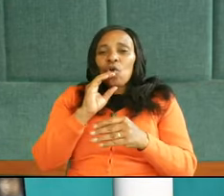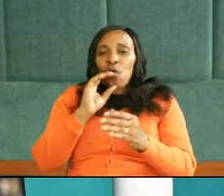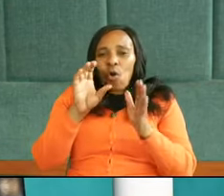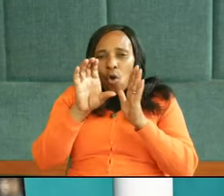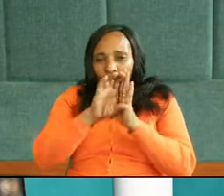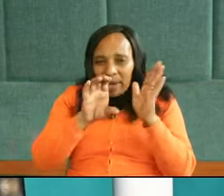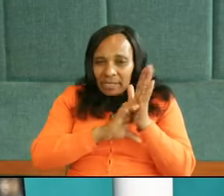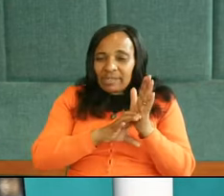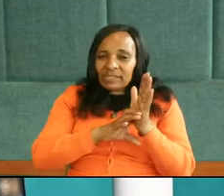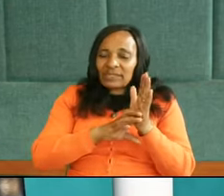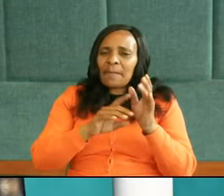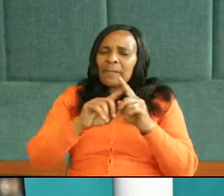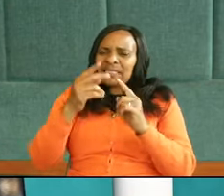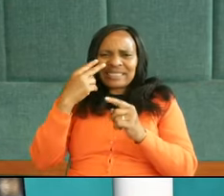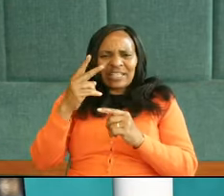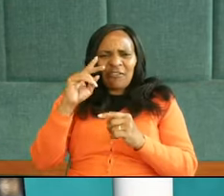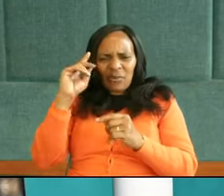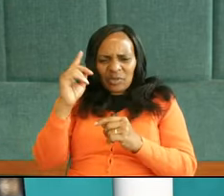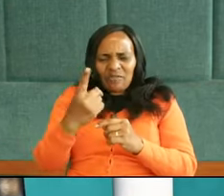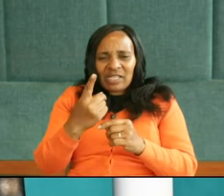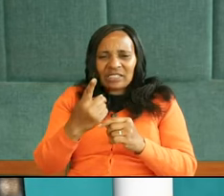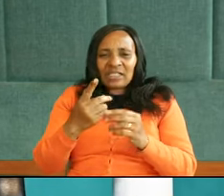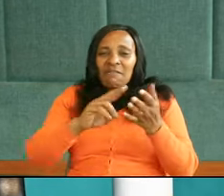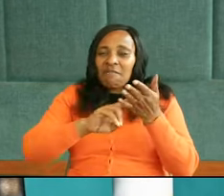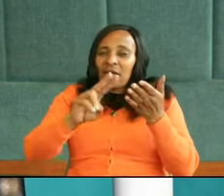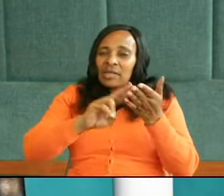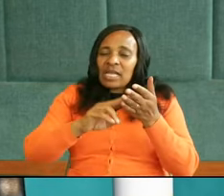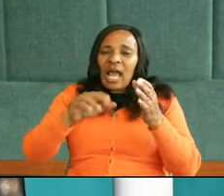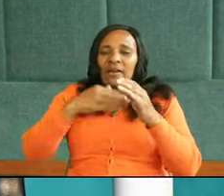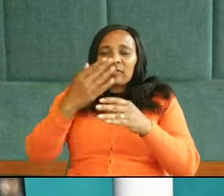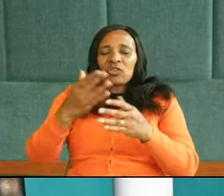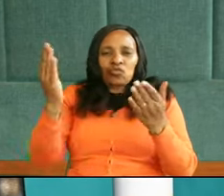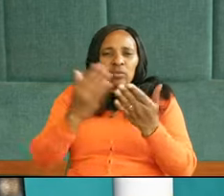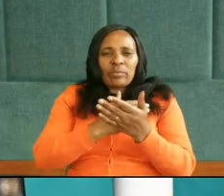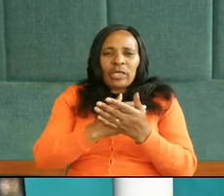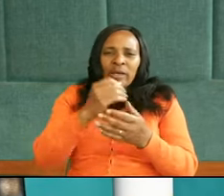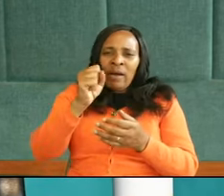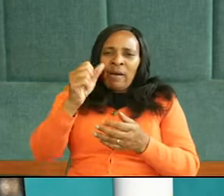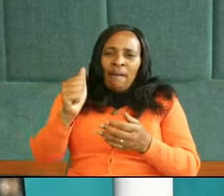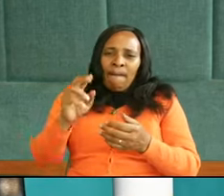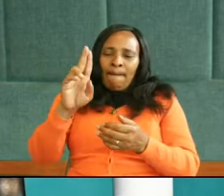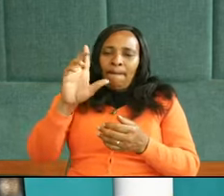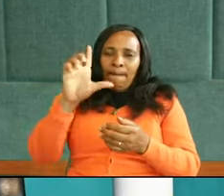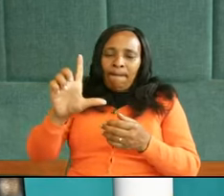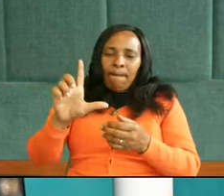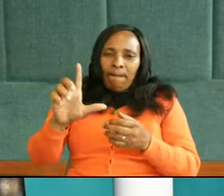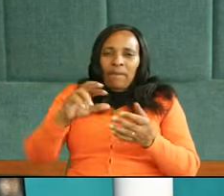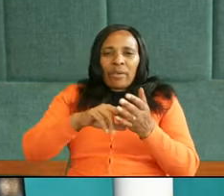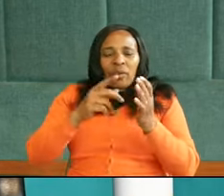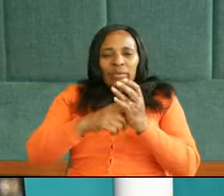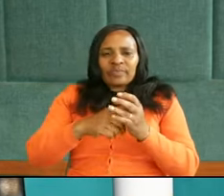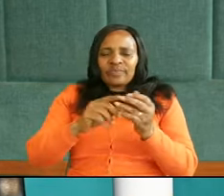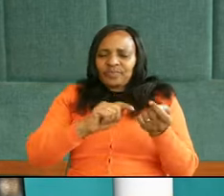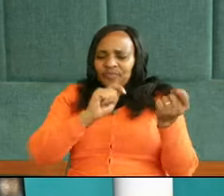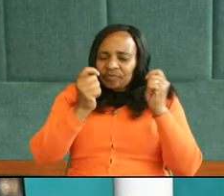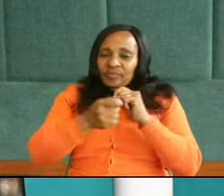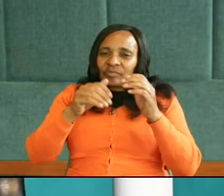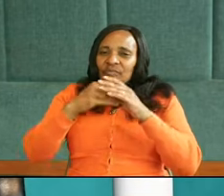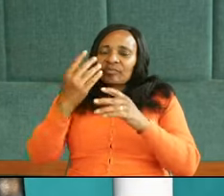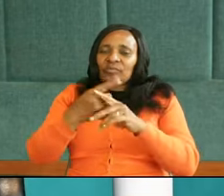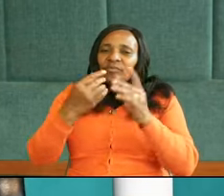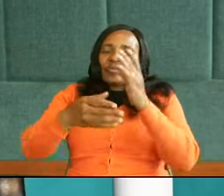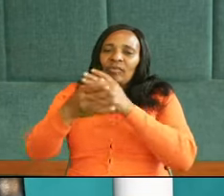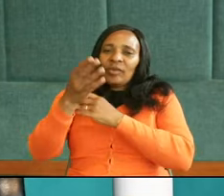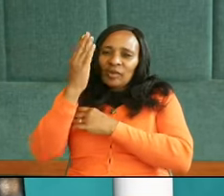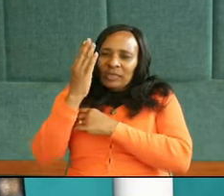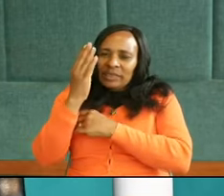see from the first sentence, which is actually bolded, after removing Saul, that means he wavered and turned away from God. So I can see